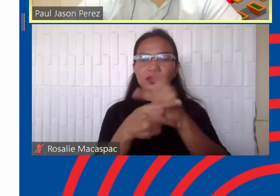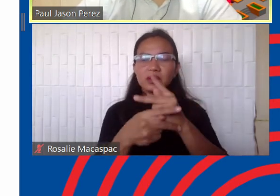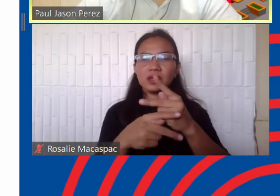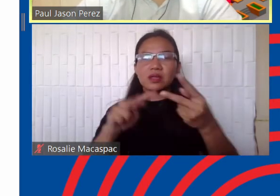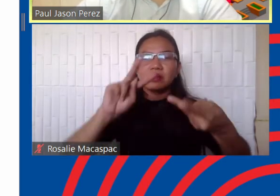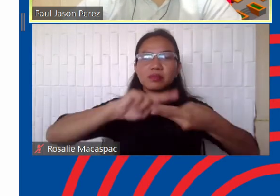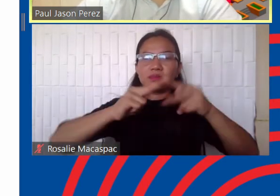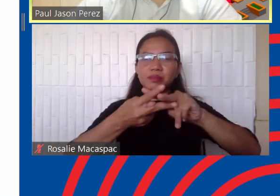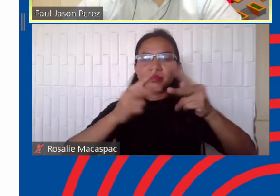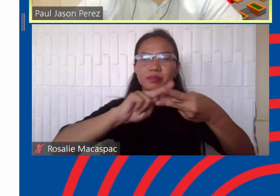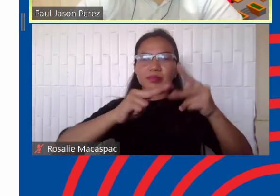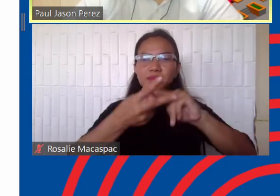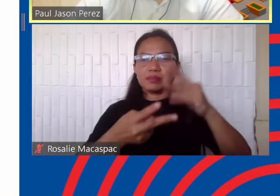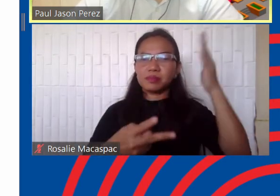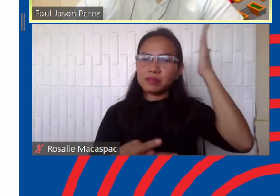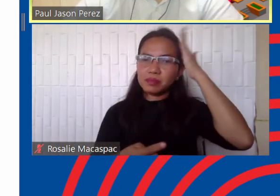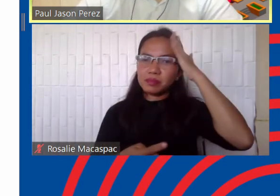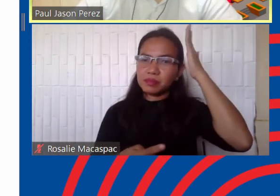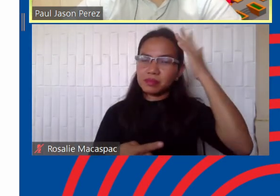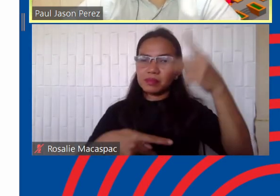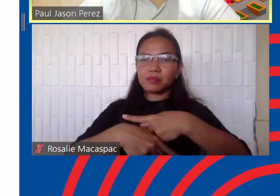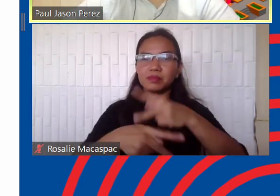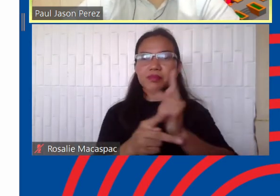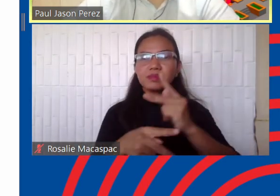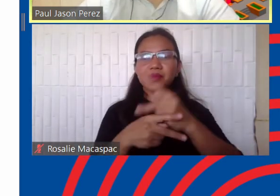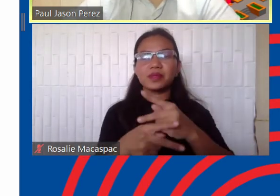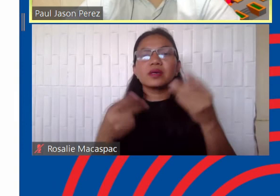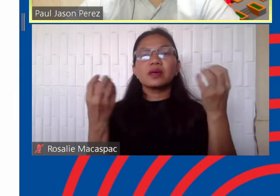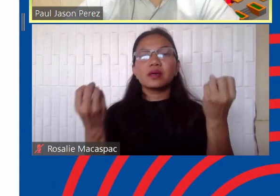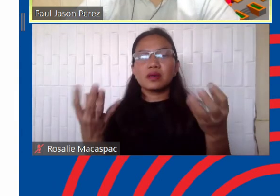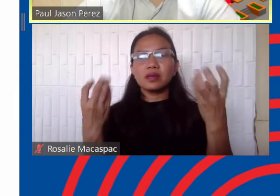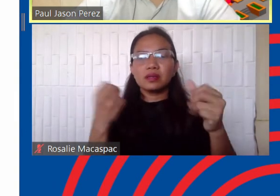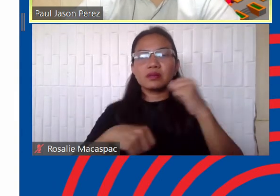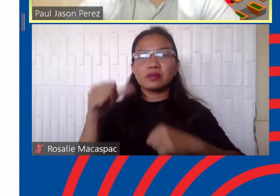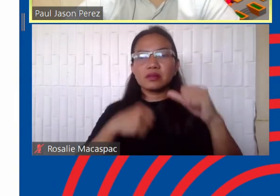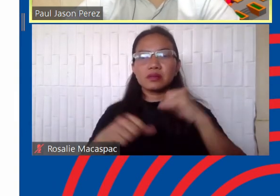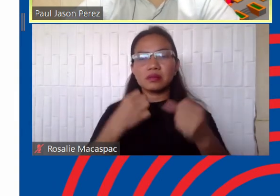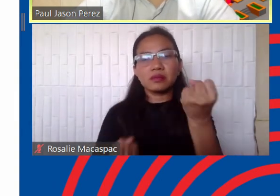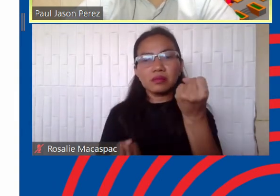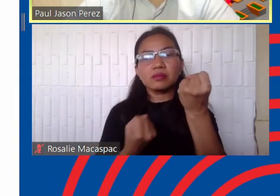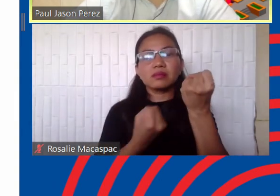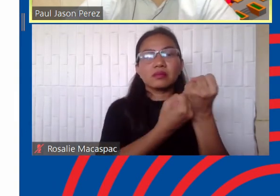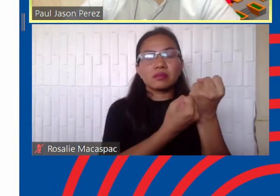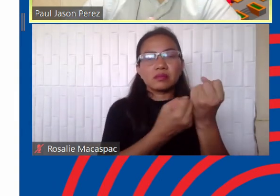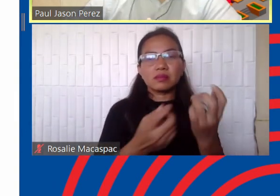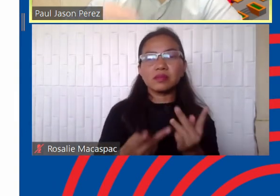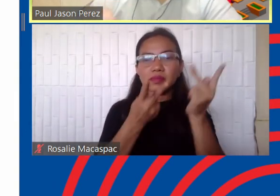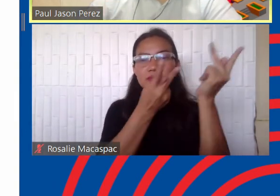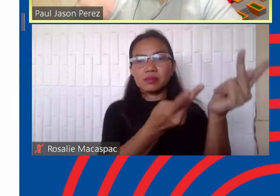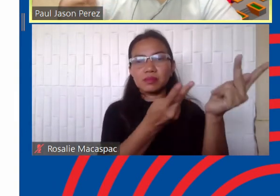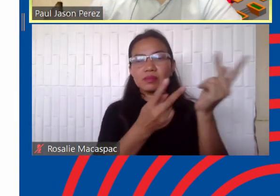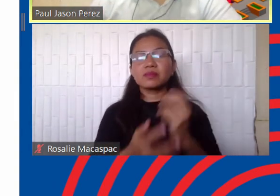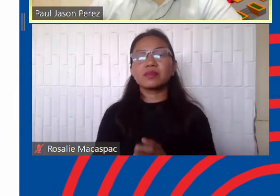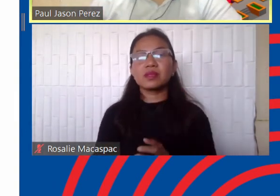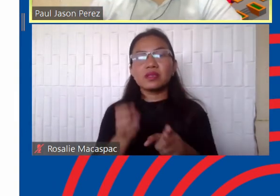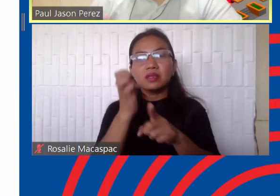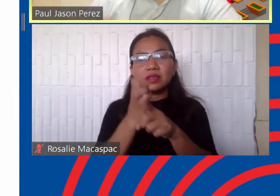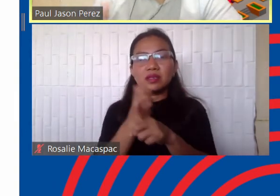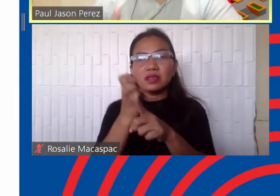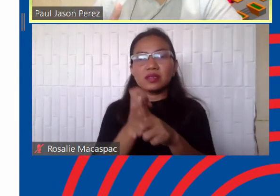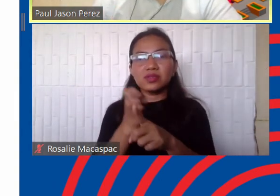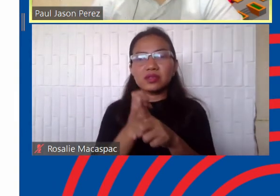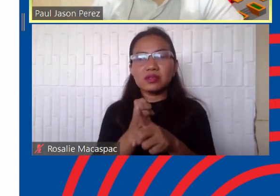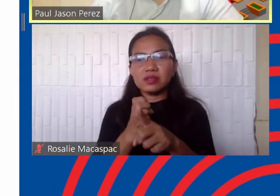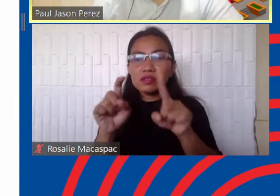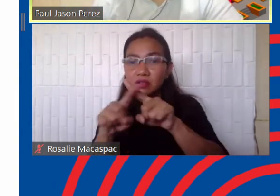in knowledge production, and there's a lot of activities and support that we can provide at each step of